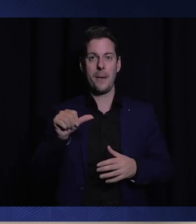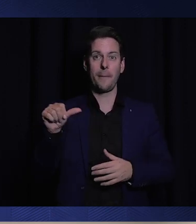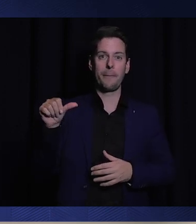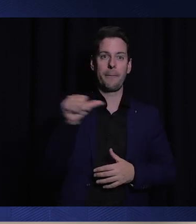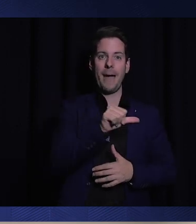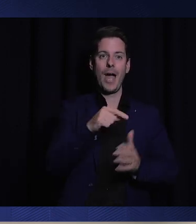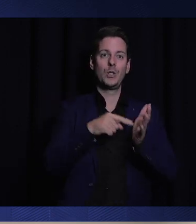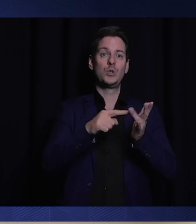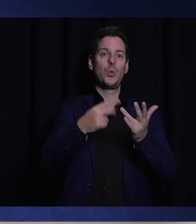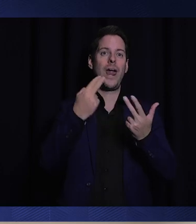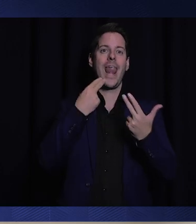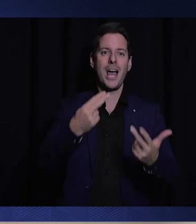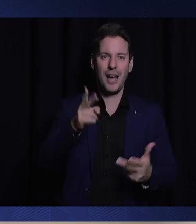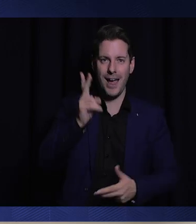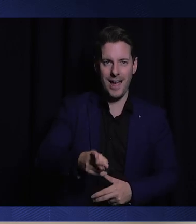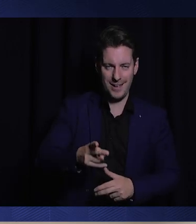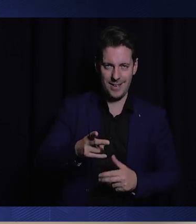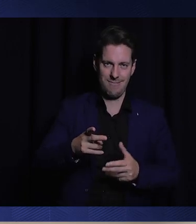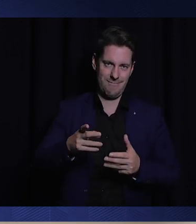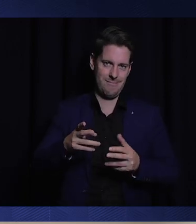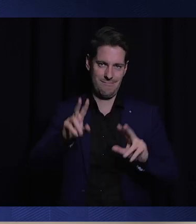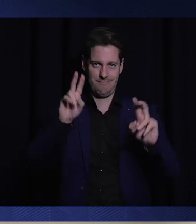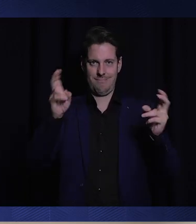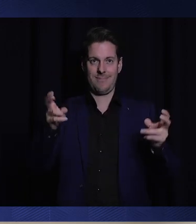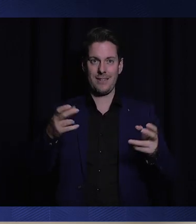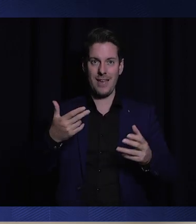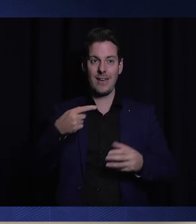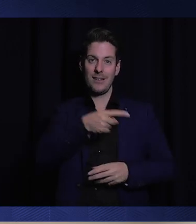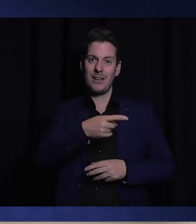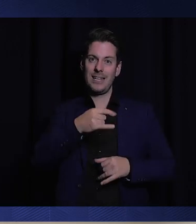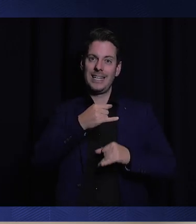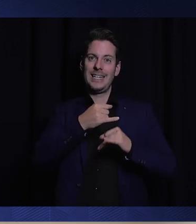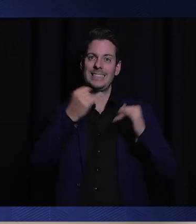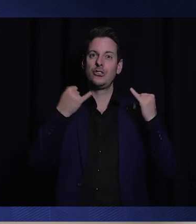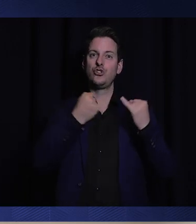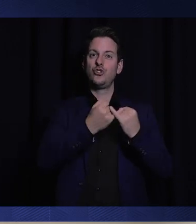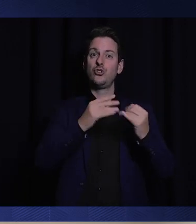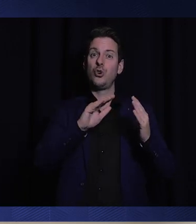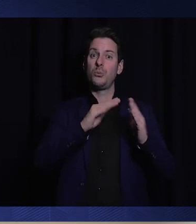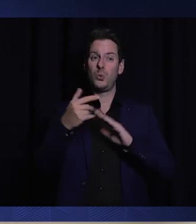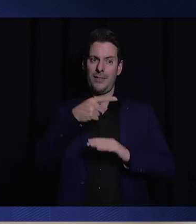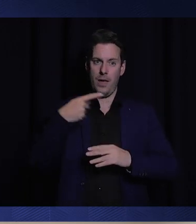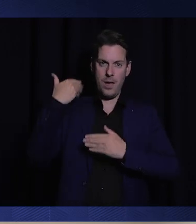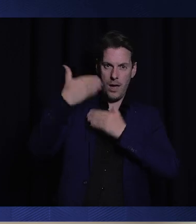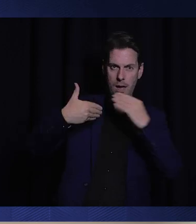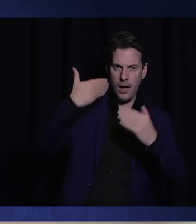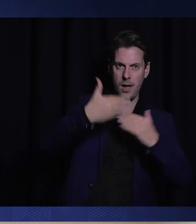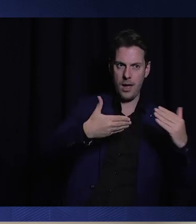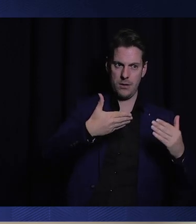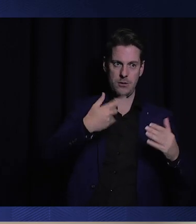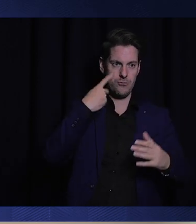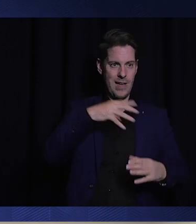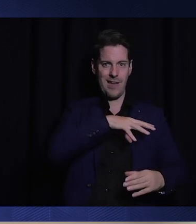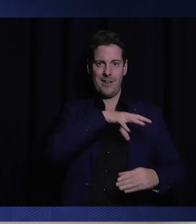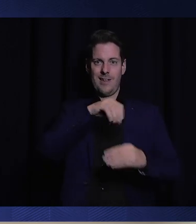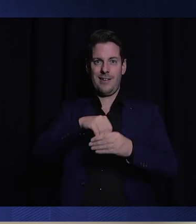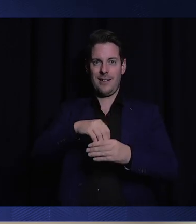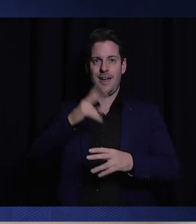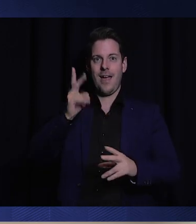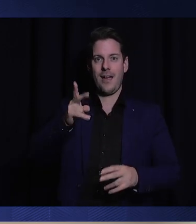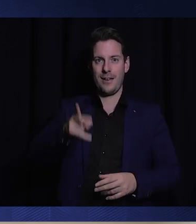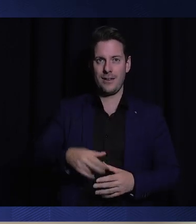maybe Ms. Panmini. So we can start with you, Mr. Isbista, if you want to answer that question. Thanks. I mean, I think one of the